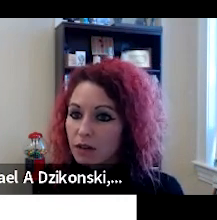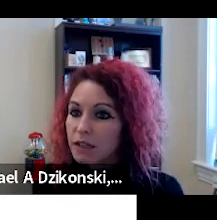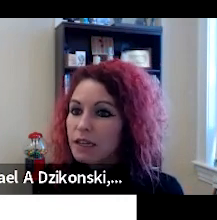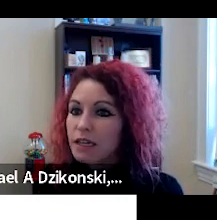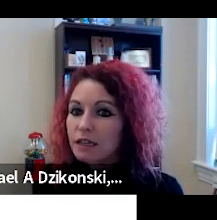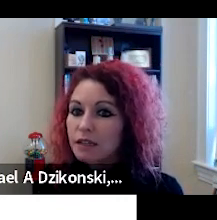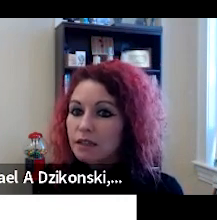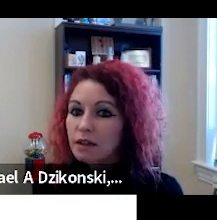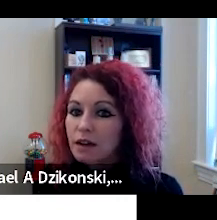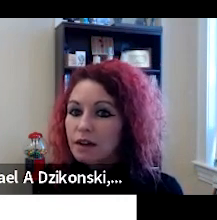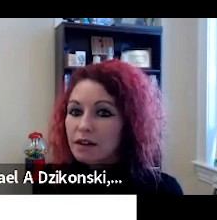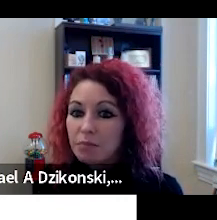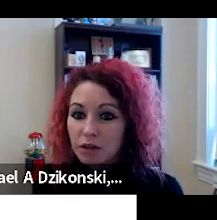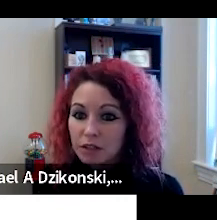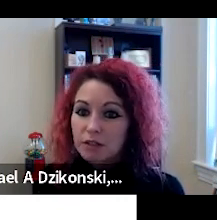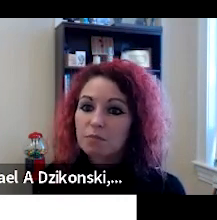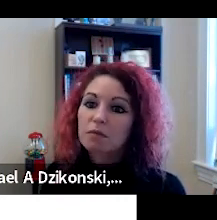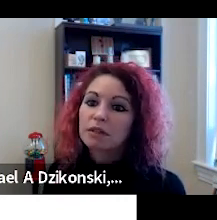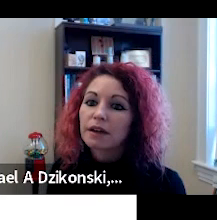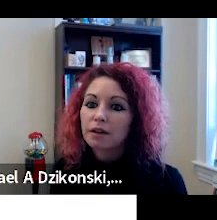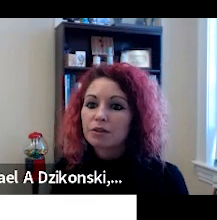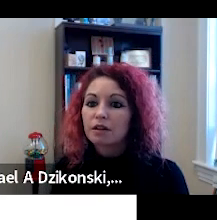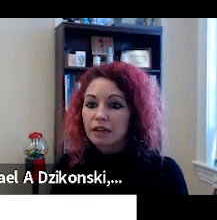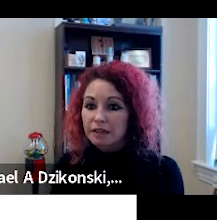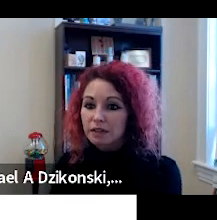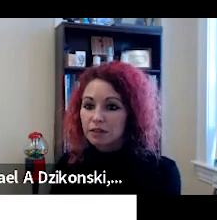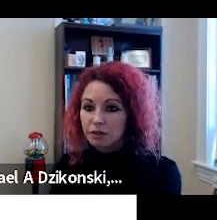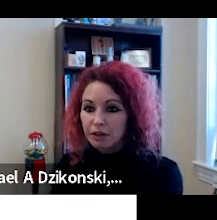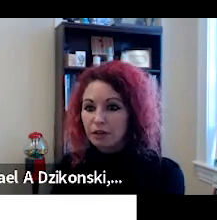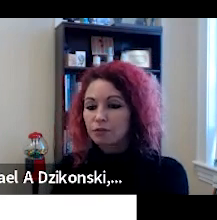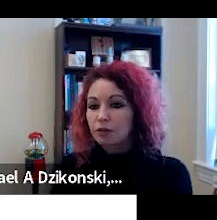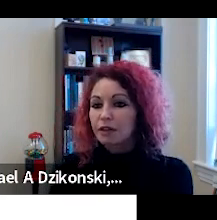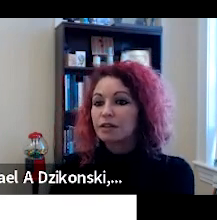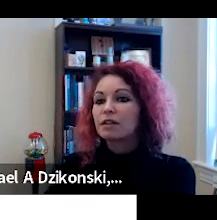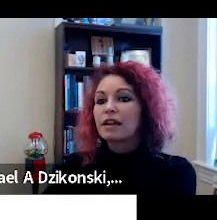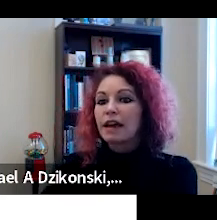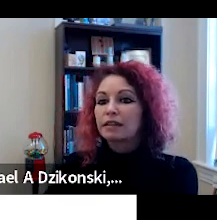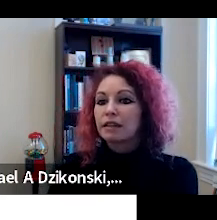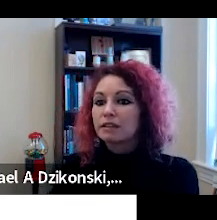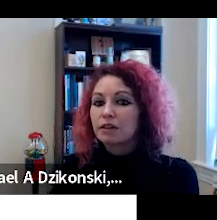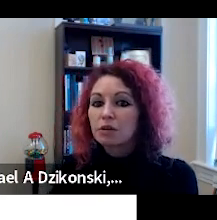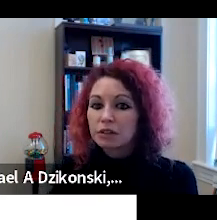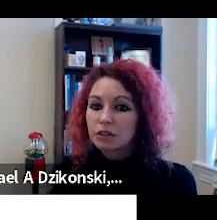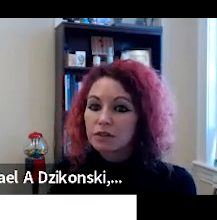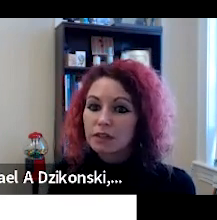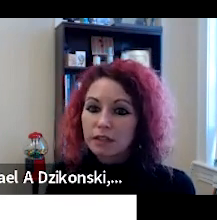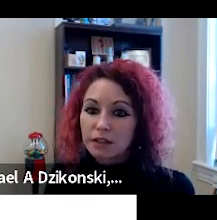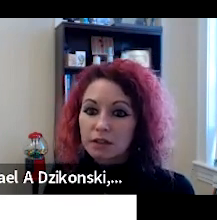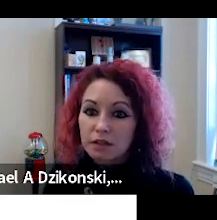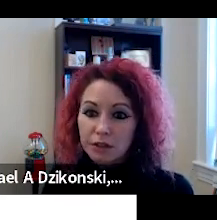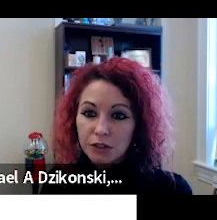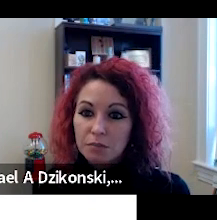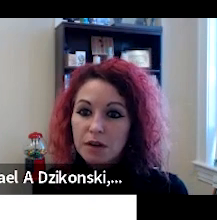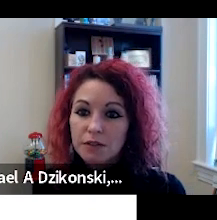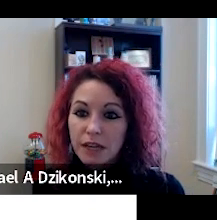we call it, is a project of the Public Health Alliance of Southern California, and that is a coalition of the